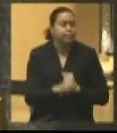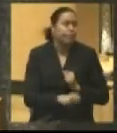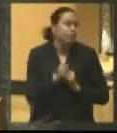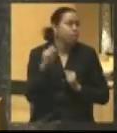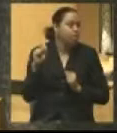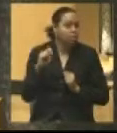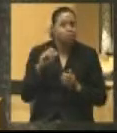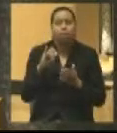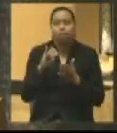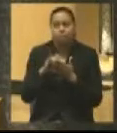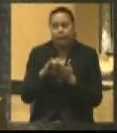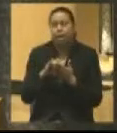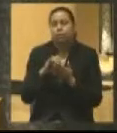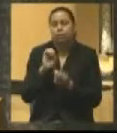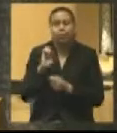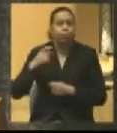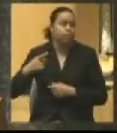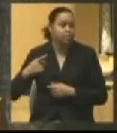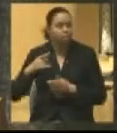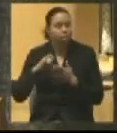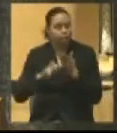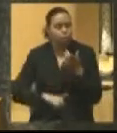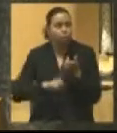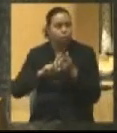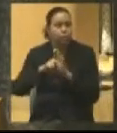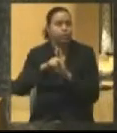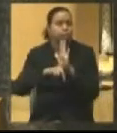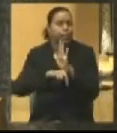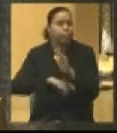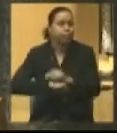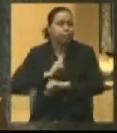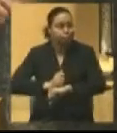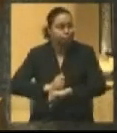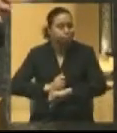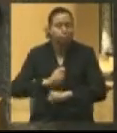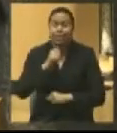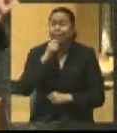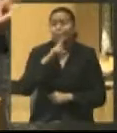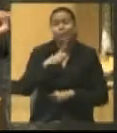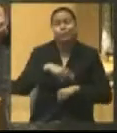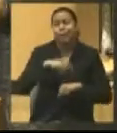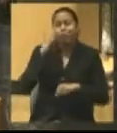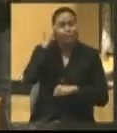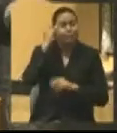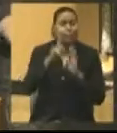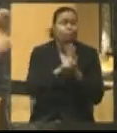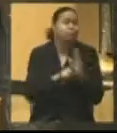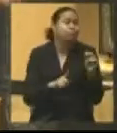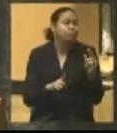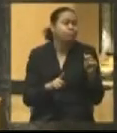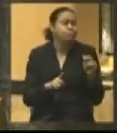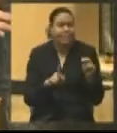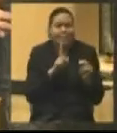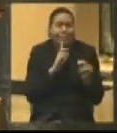the Emancipation Proclamation is the moment when that policy is implemented. It's not the first time anybody thought about it. It's sort